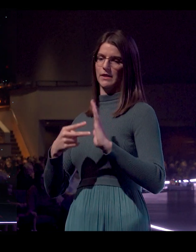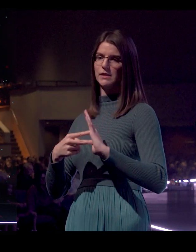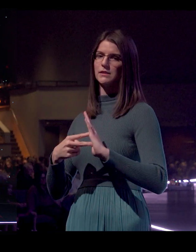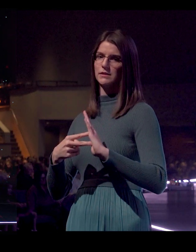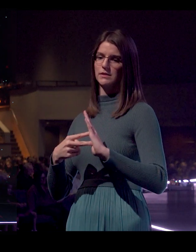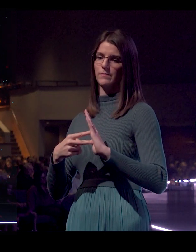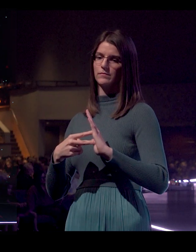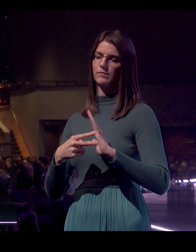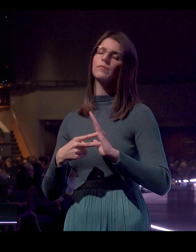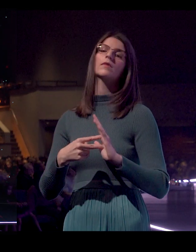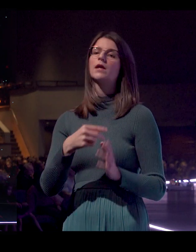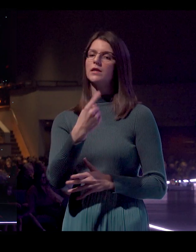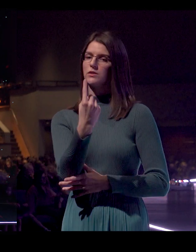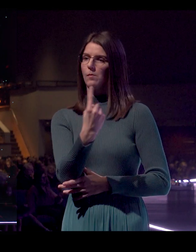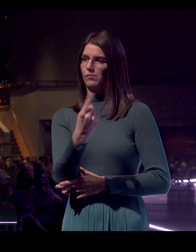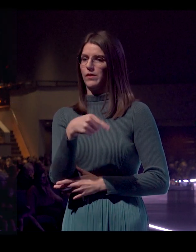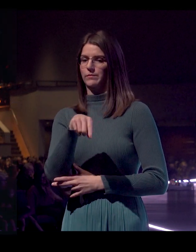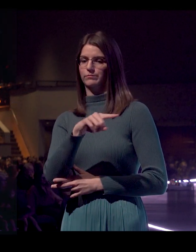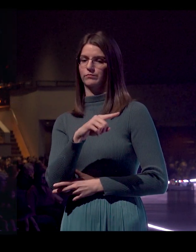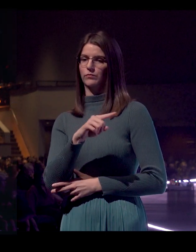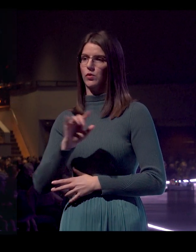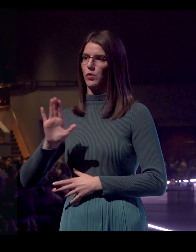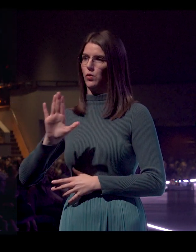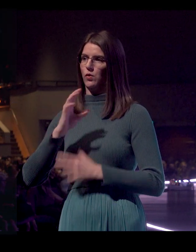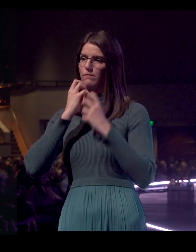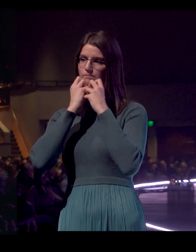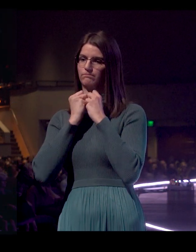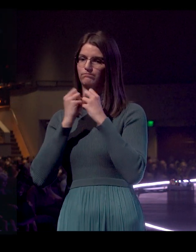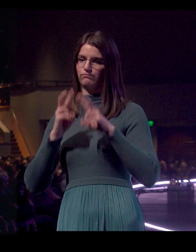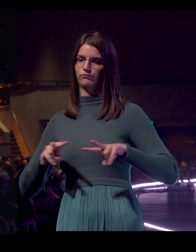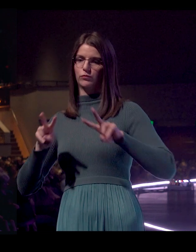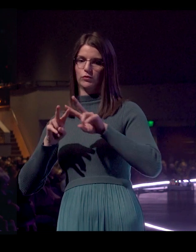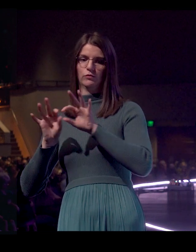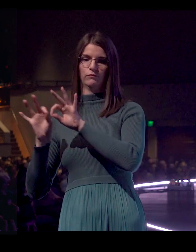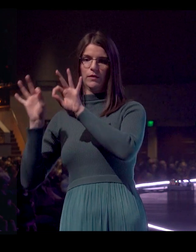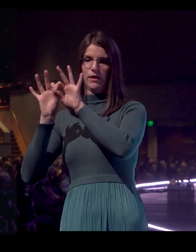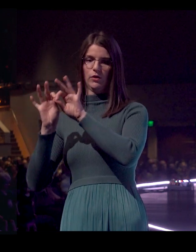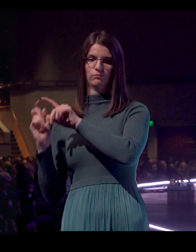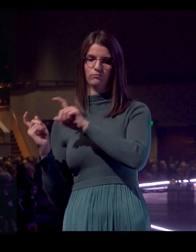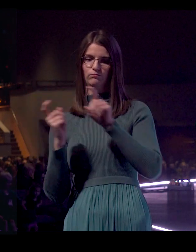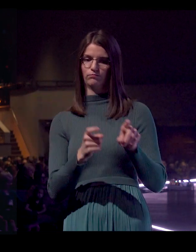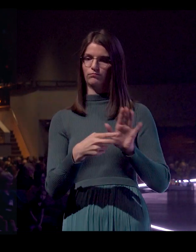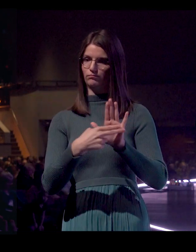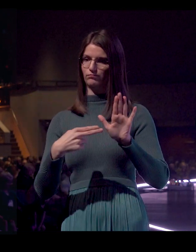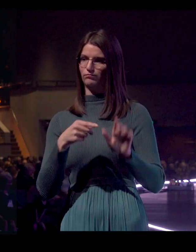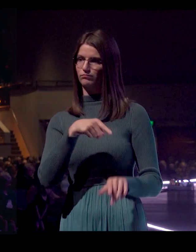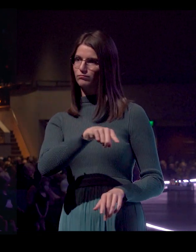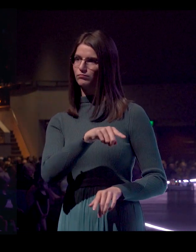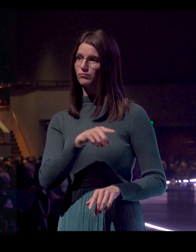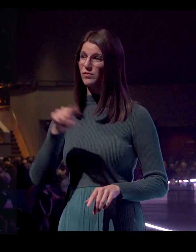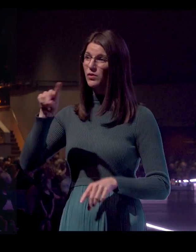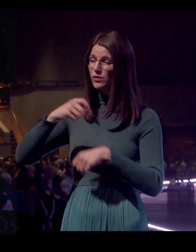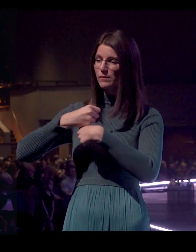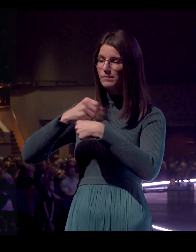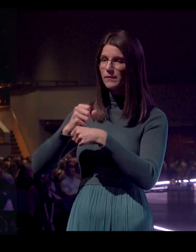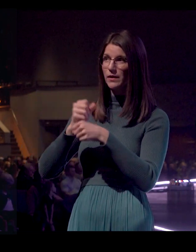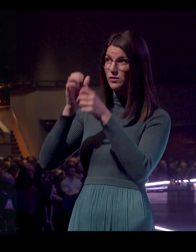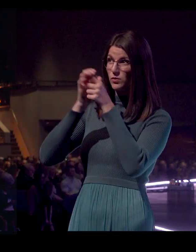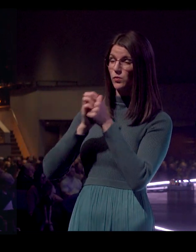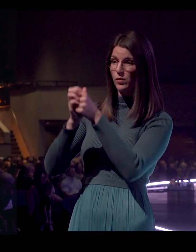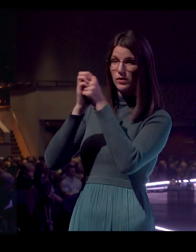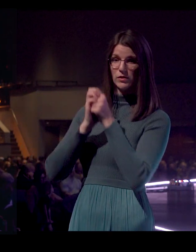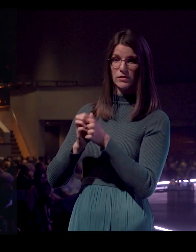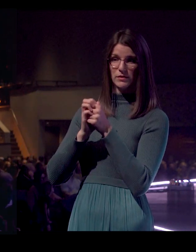or value. And did you know you were designed to worship? You were designed to find your worth and value in something or someone, and that